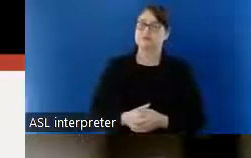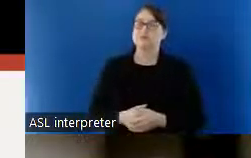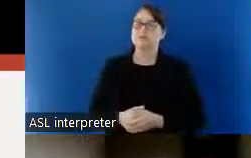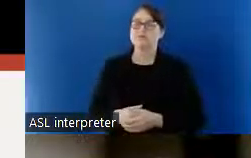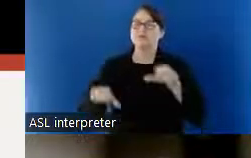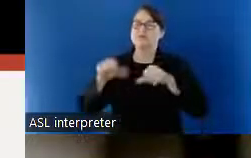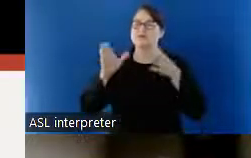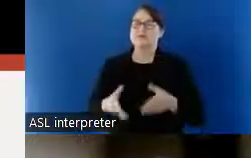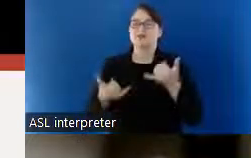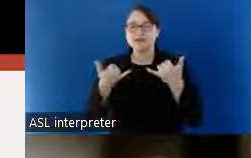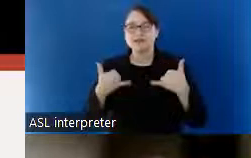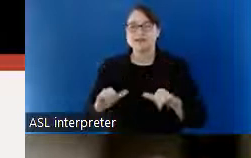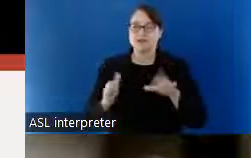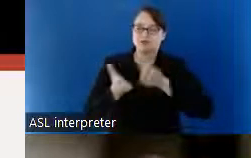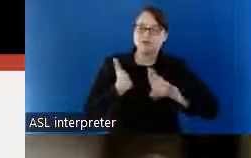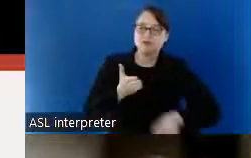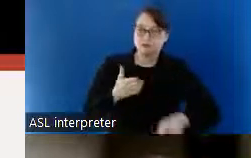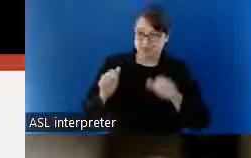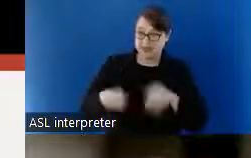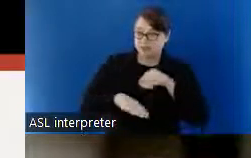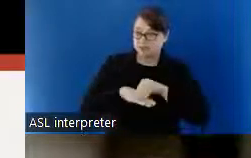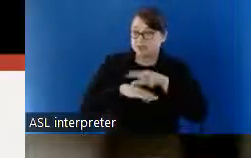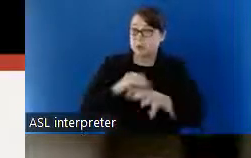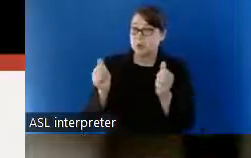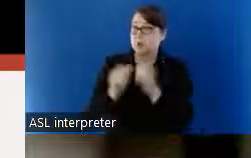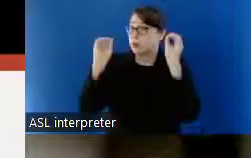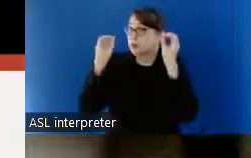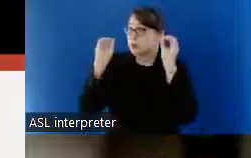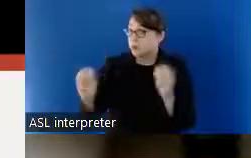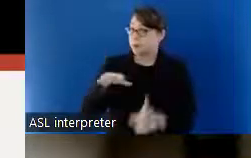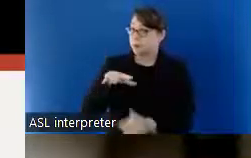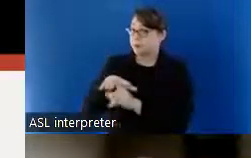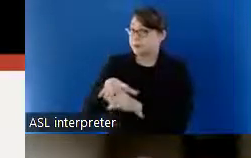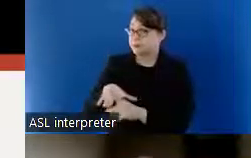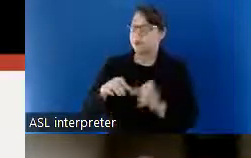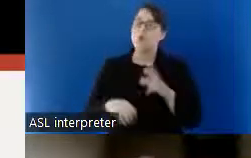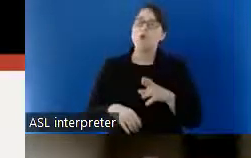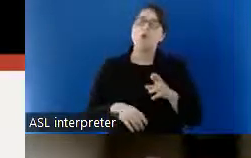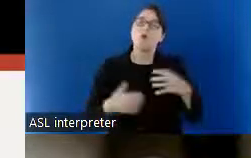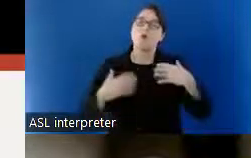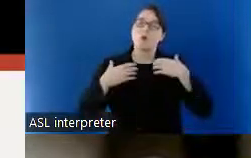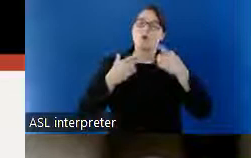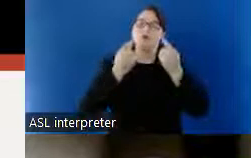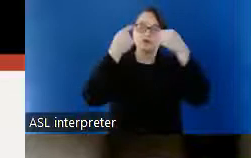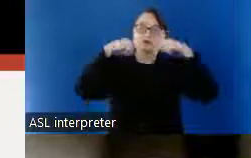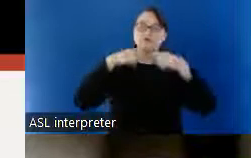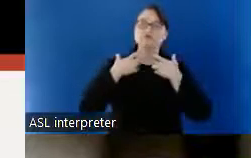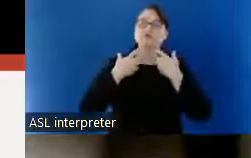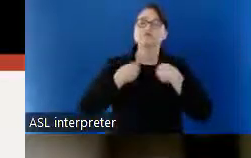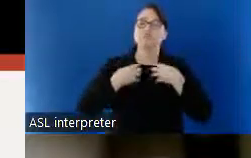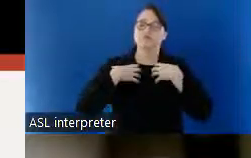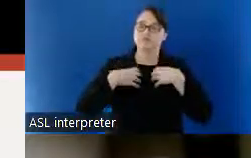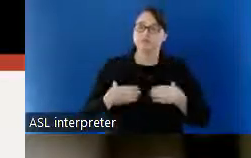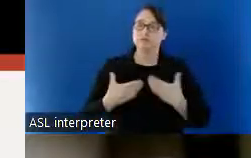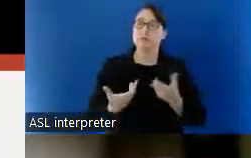no symptoms. How often monkeypox might be spread through respiratory droplets. So in other words, how often the secretions, the spittle,